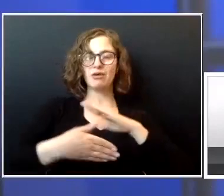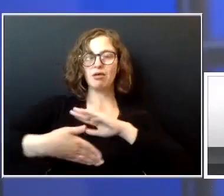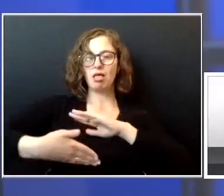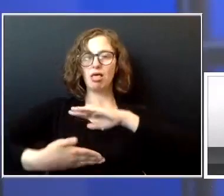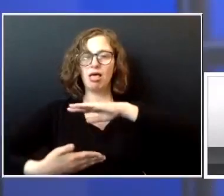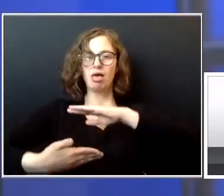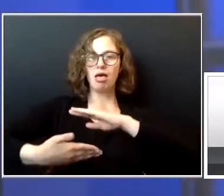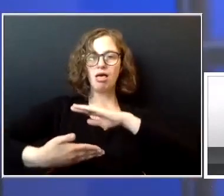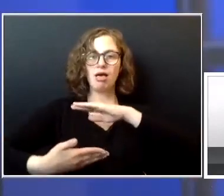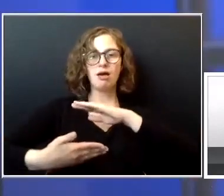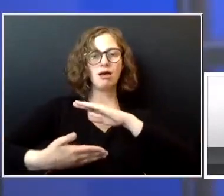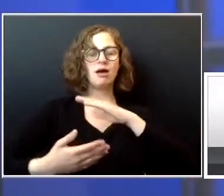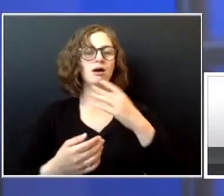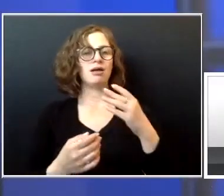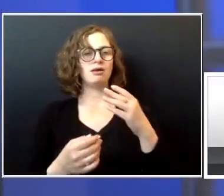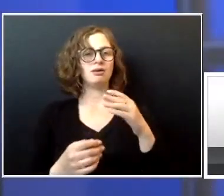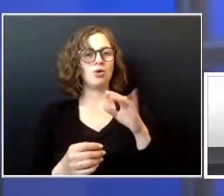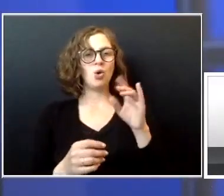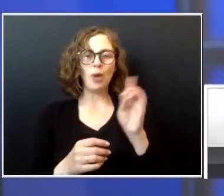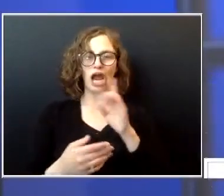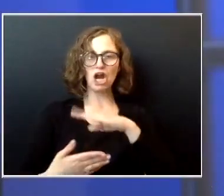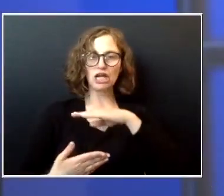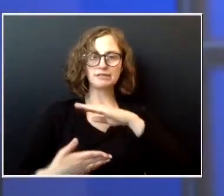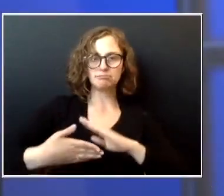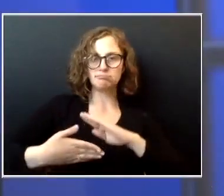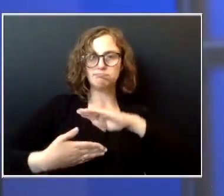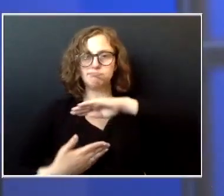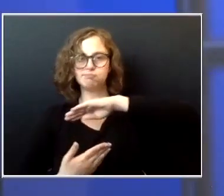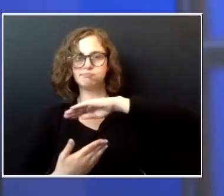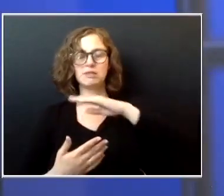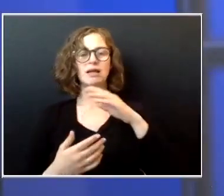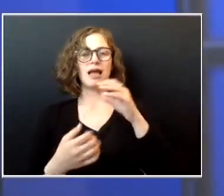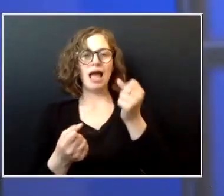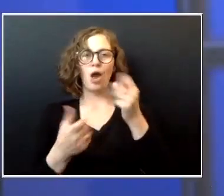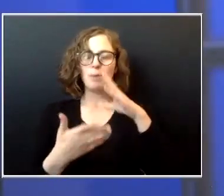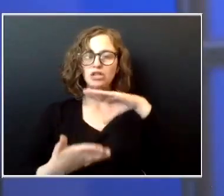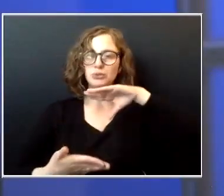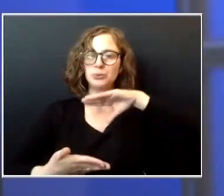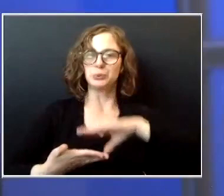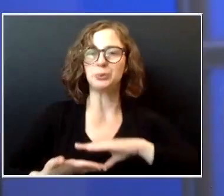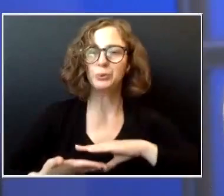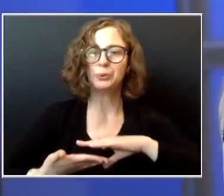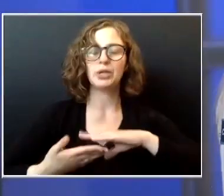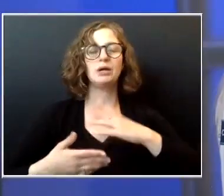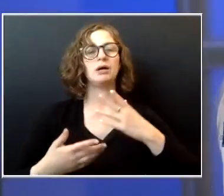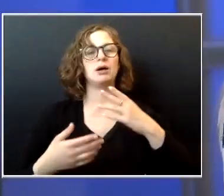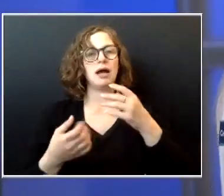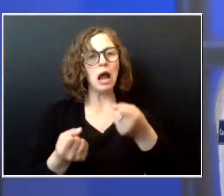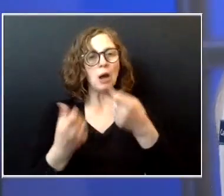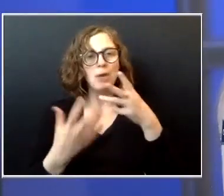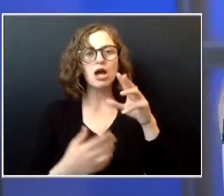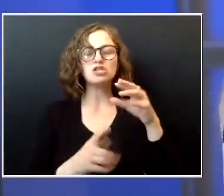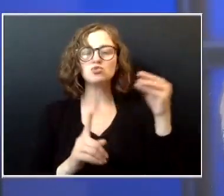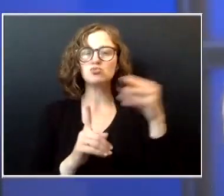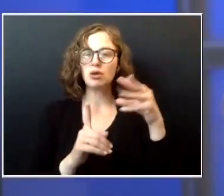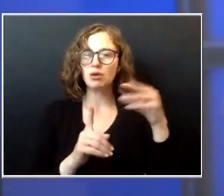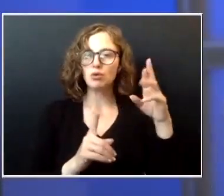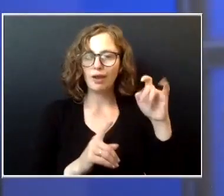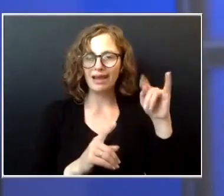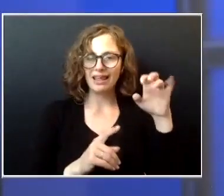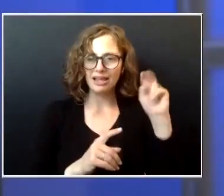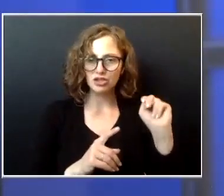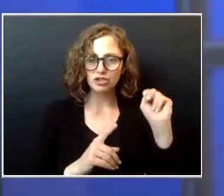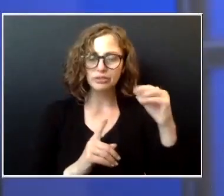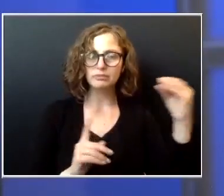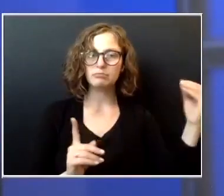compression that occurs during each mammogram image. It evaluates the radiation dose, several factors that then are reported back into this program and